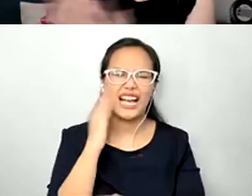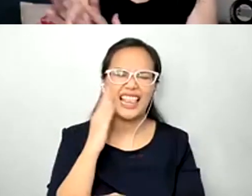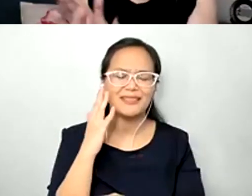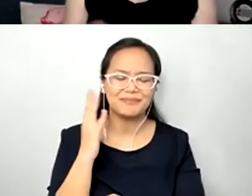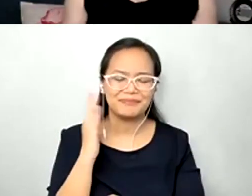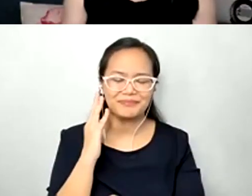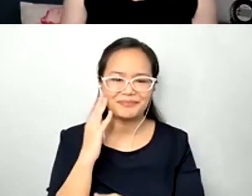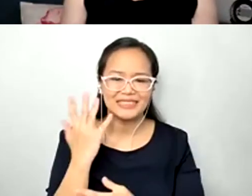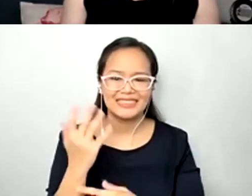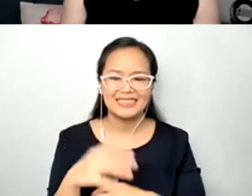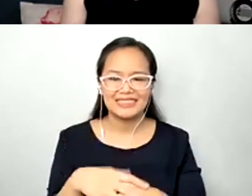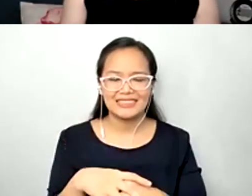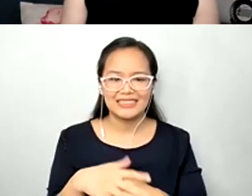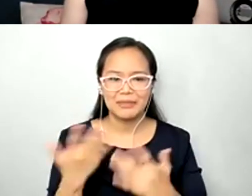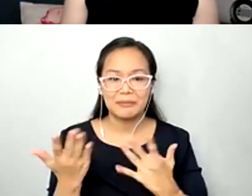digressing.